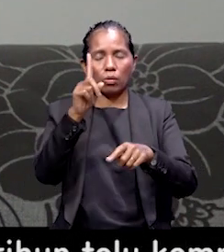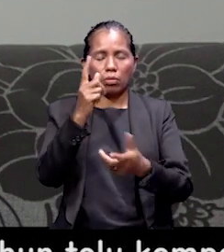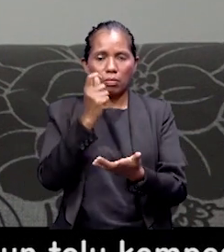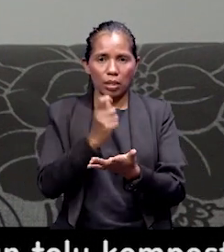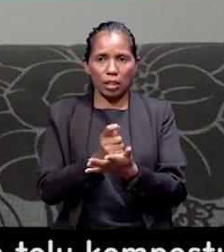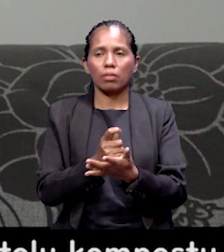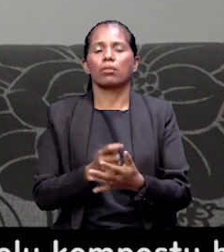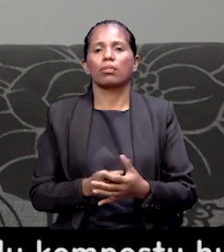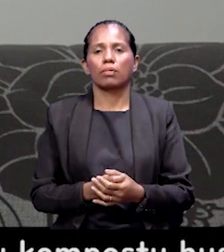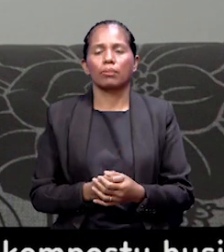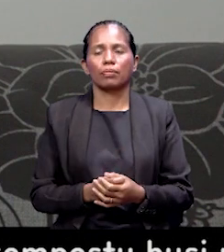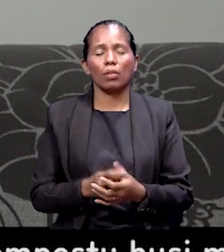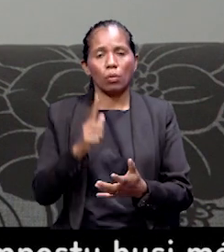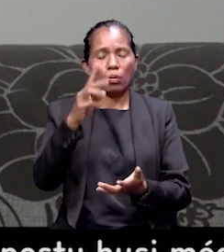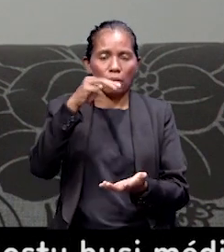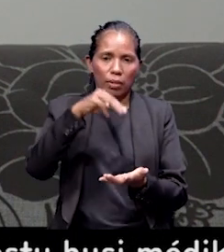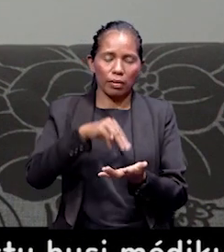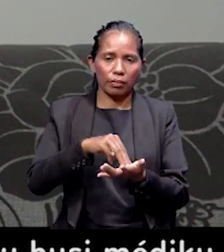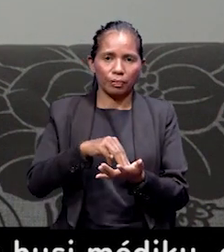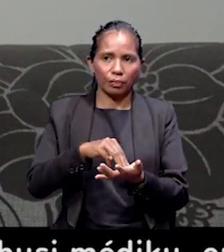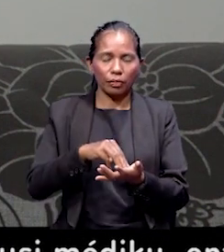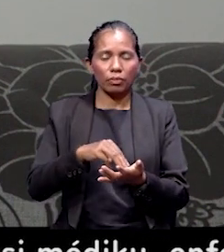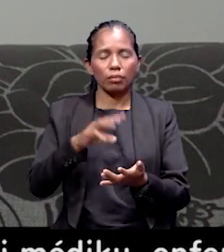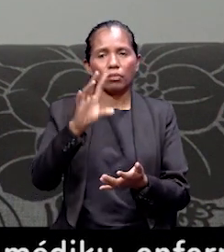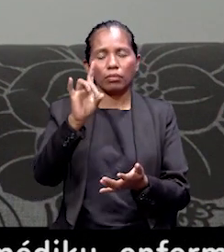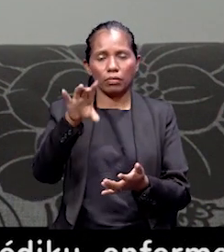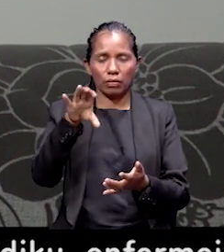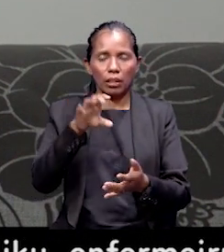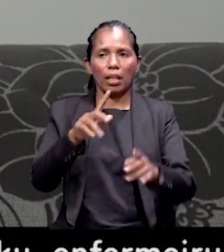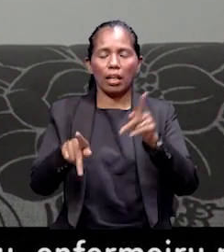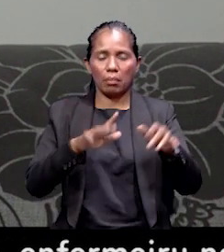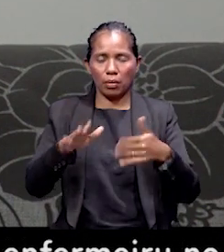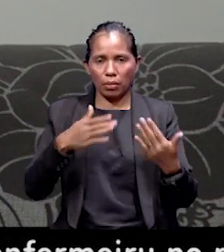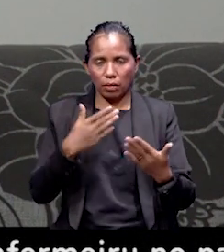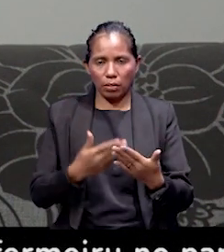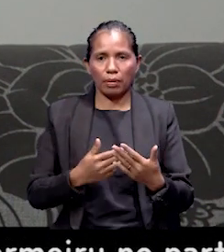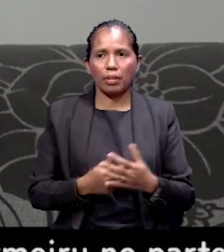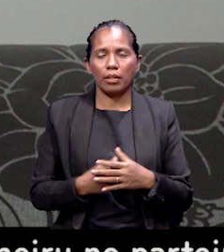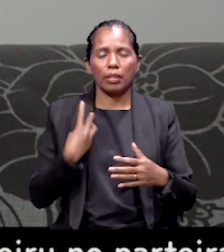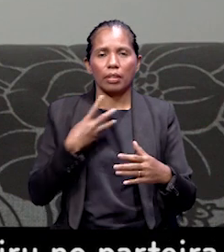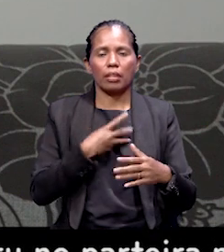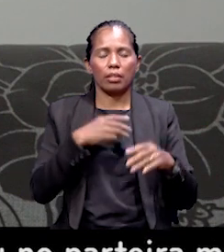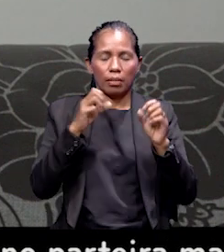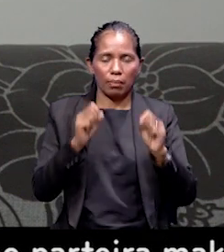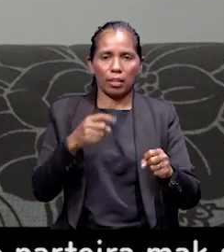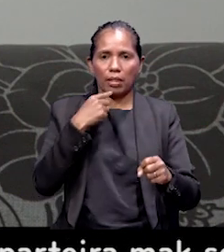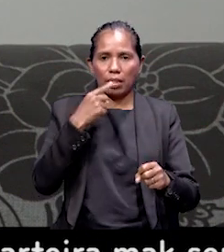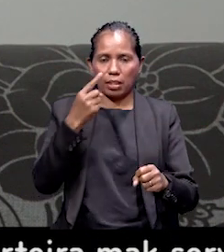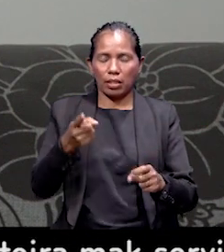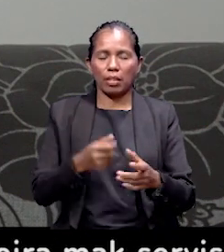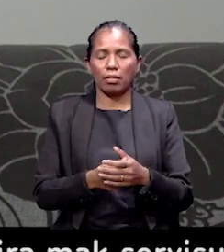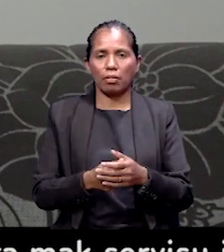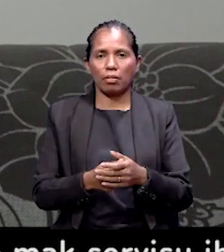ba 700.000 ko 800.000 populasaun ona, maka ita bele di angkata